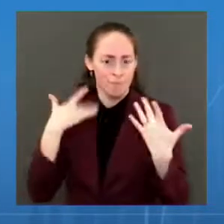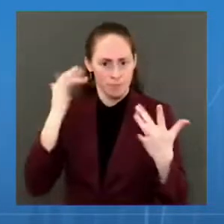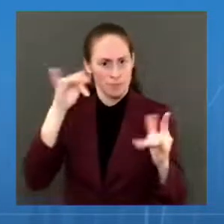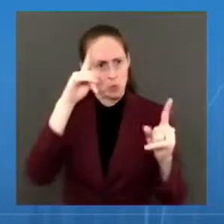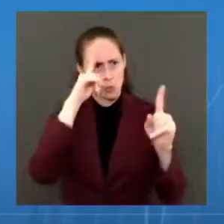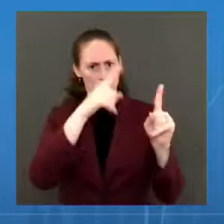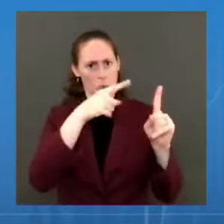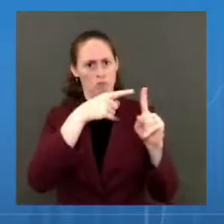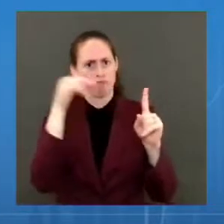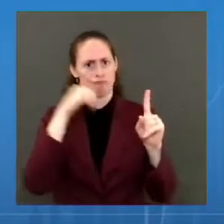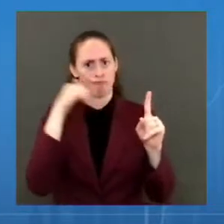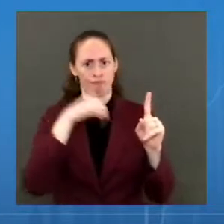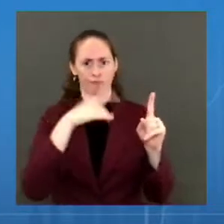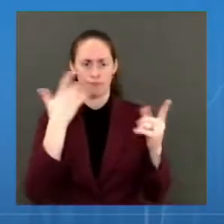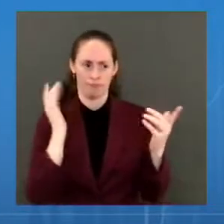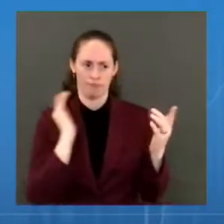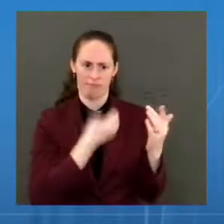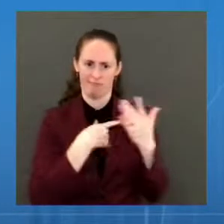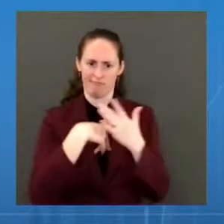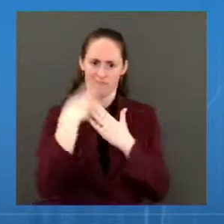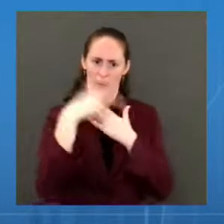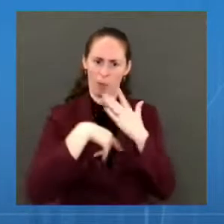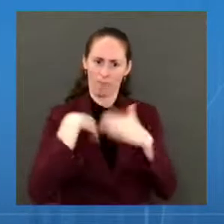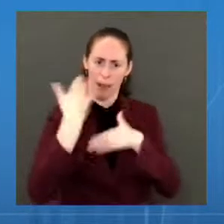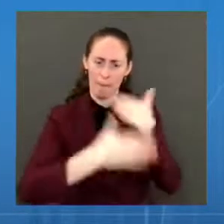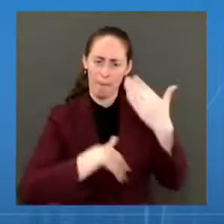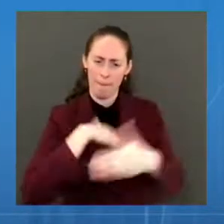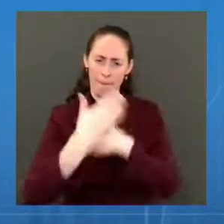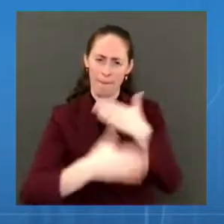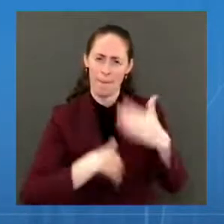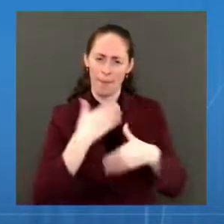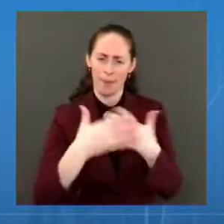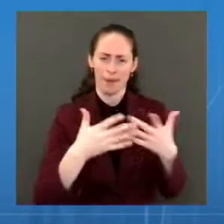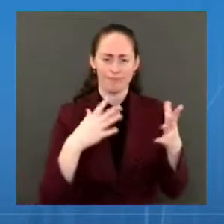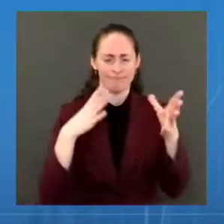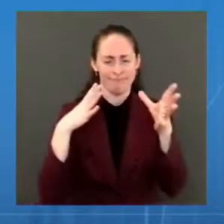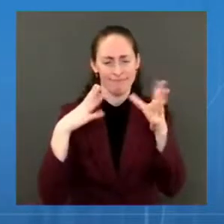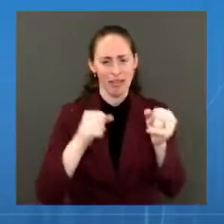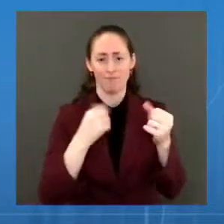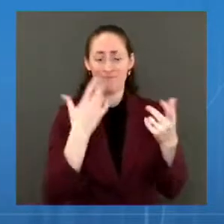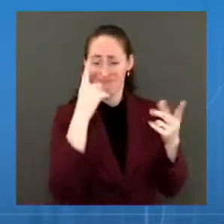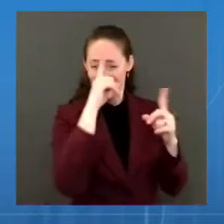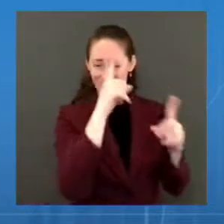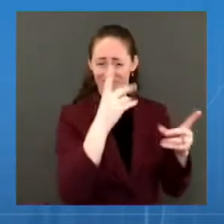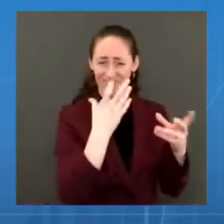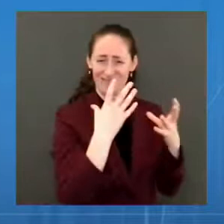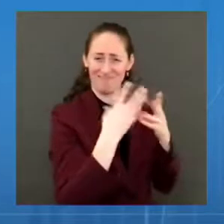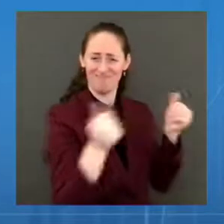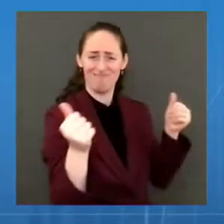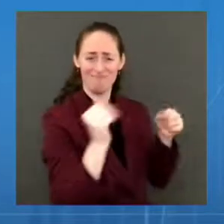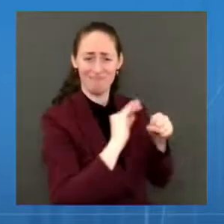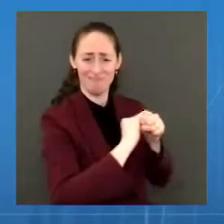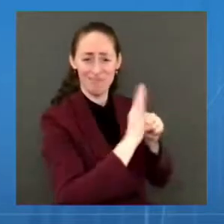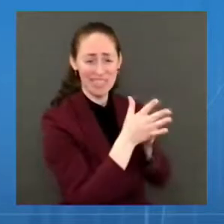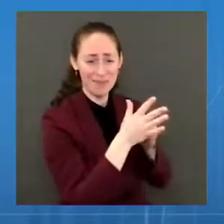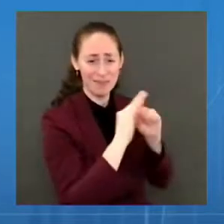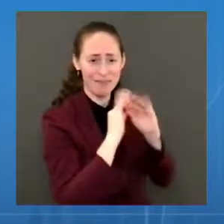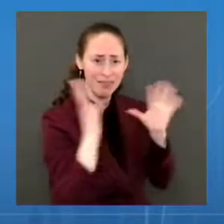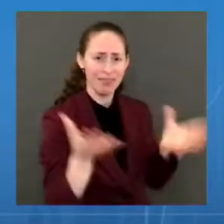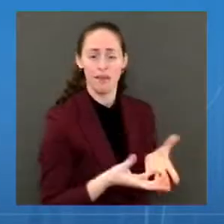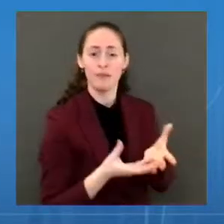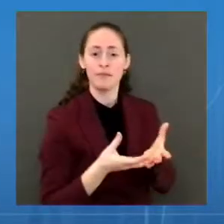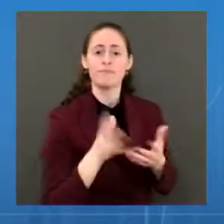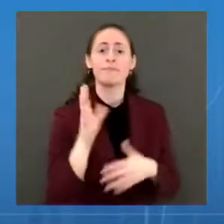help accelerate our work to put the pandemic behind us. For months, we've been working with governors,